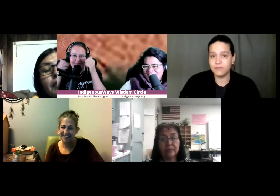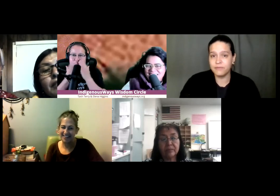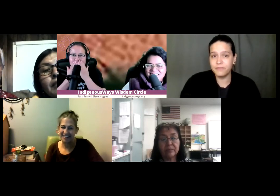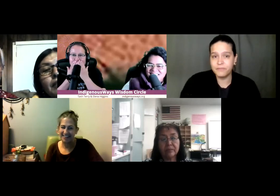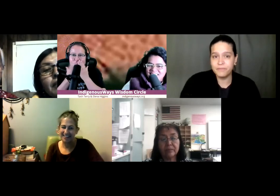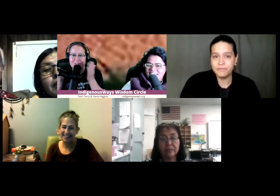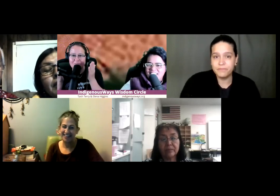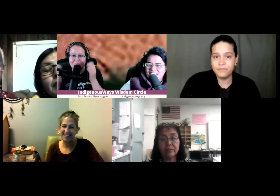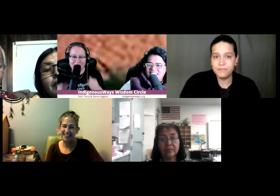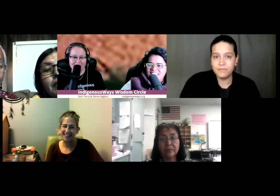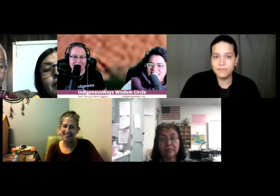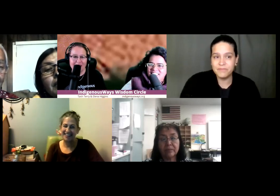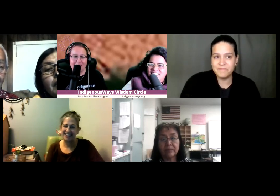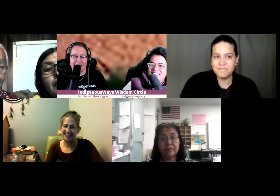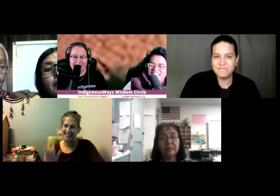that.